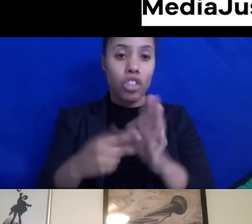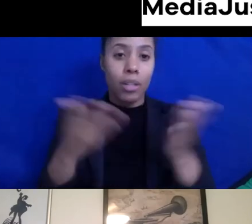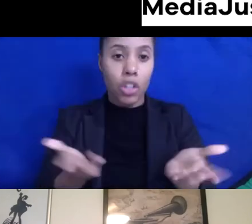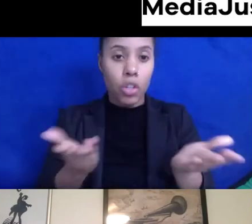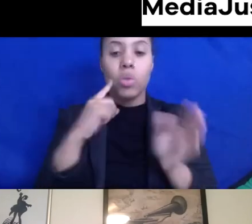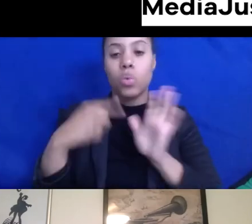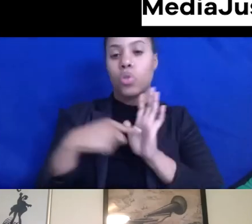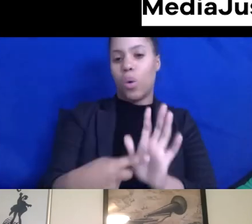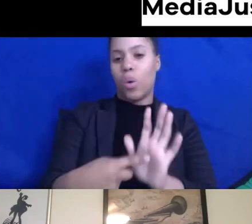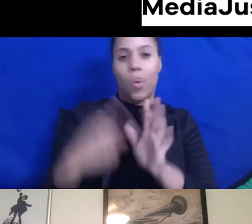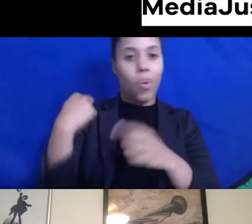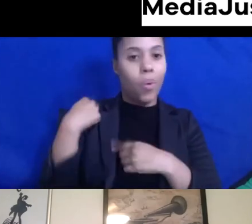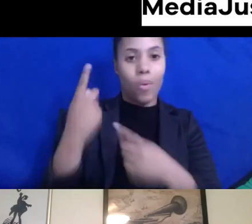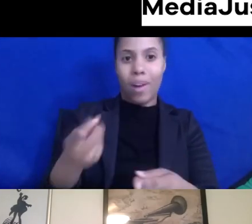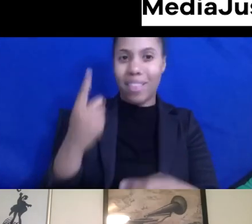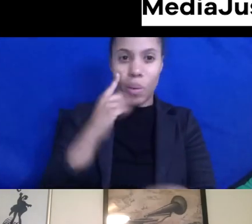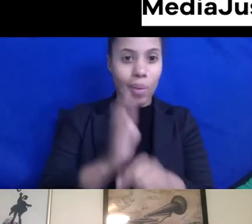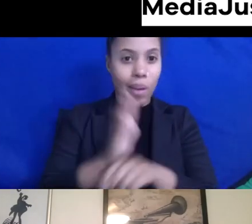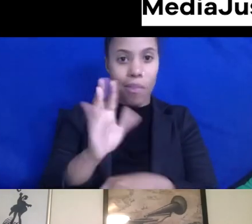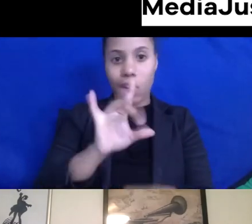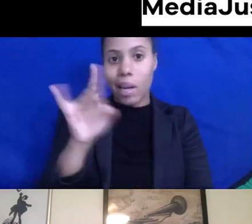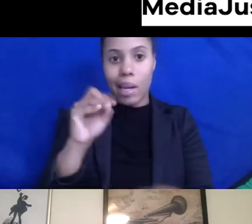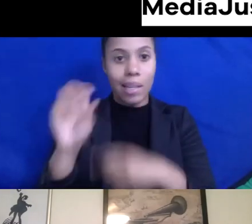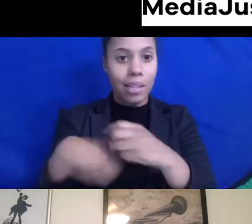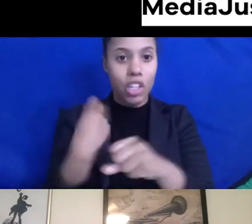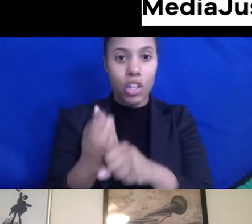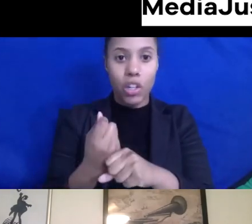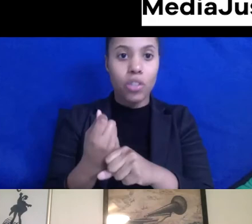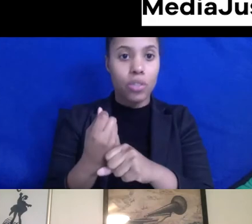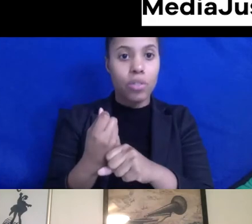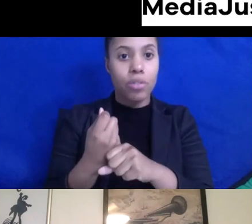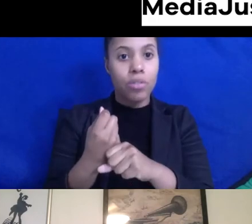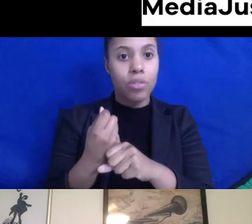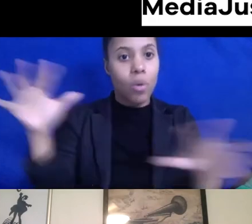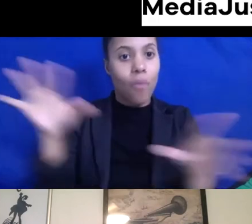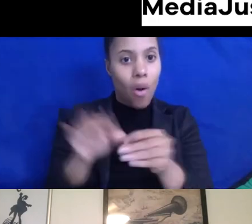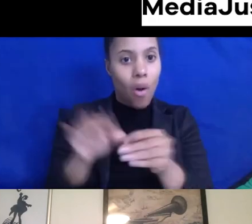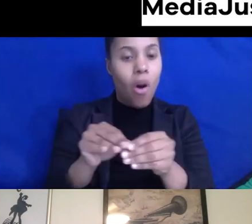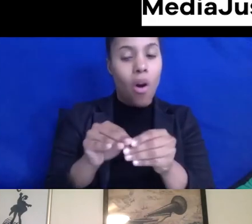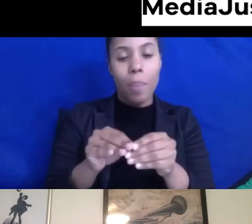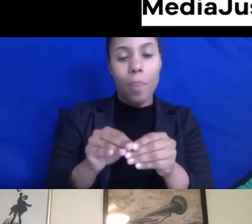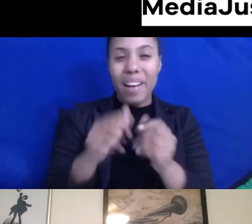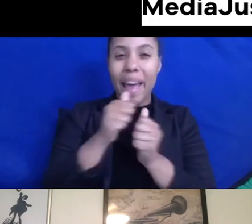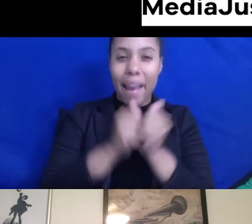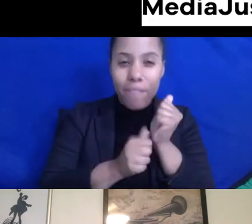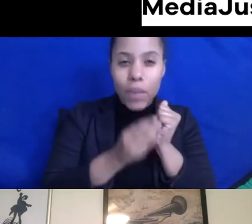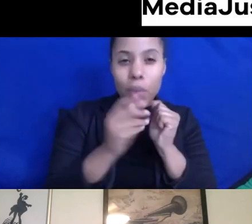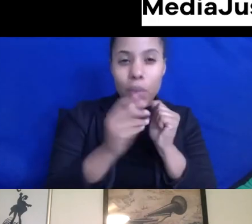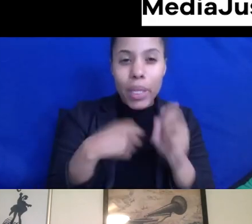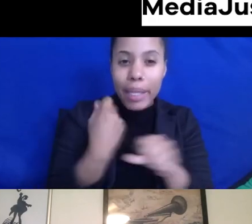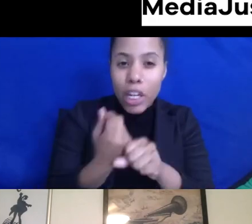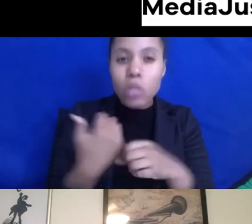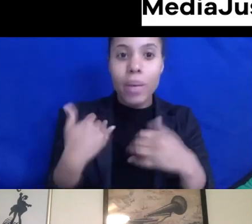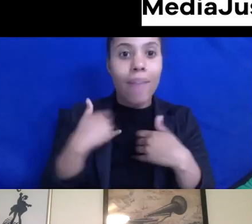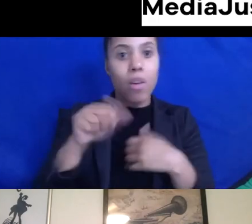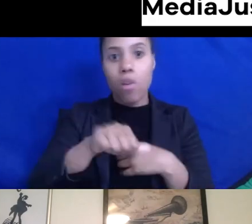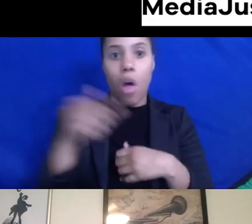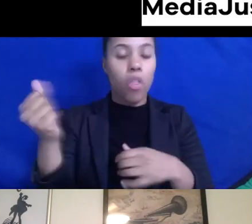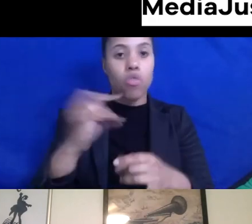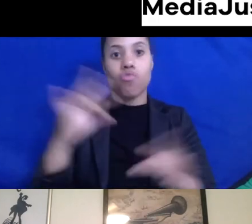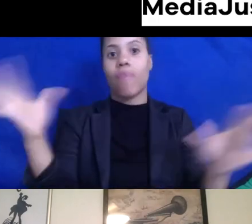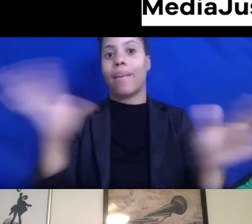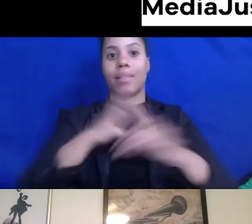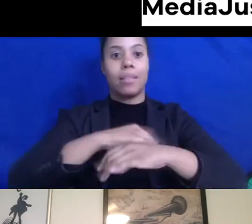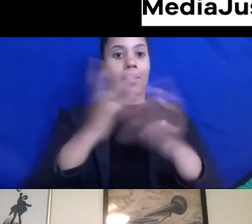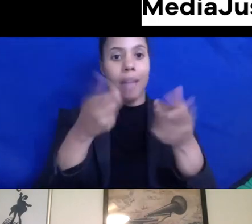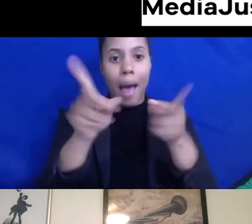we've covered about 8 years so far, but every, you know, a few years is another crisis, whether real or imagined, where, you